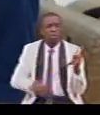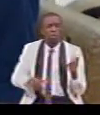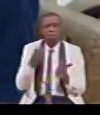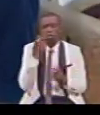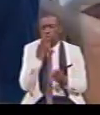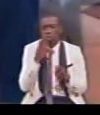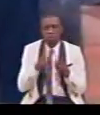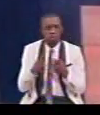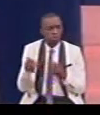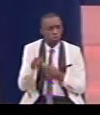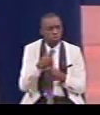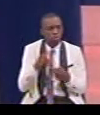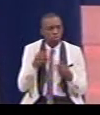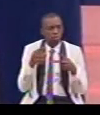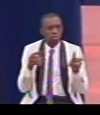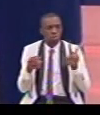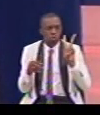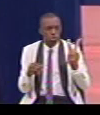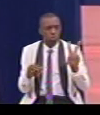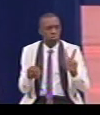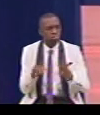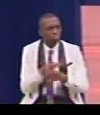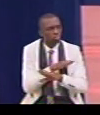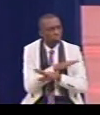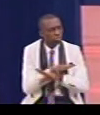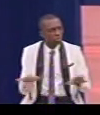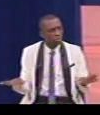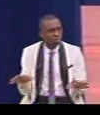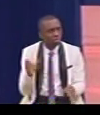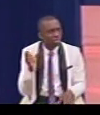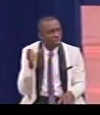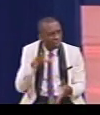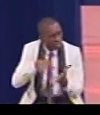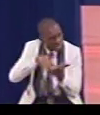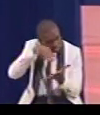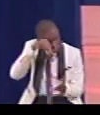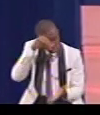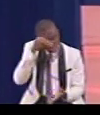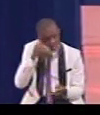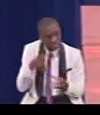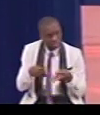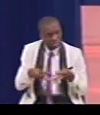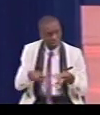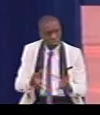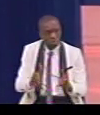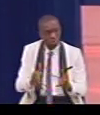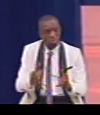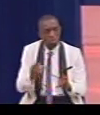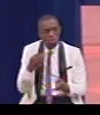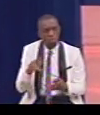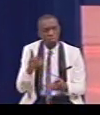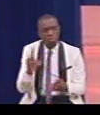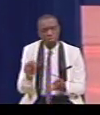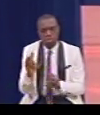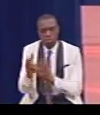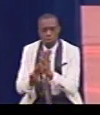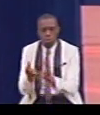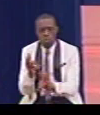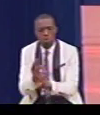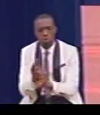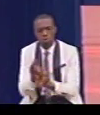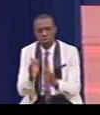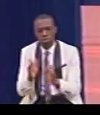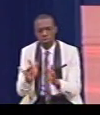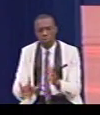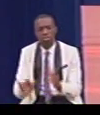learn not the way of the heathen. Learn not the way of the heathen. How do